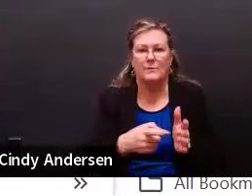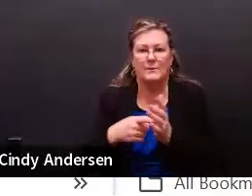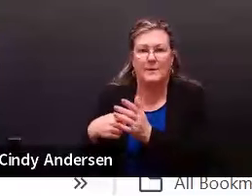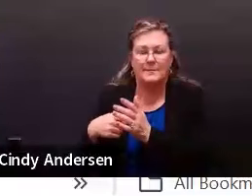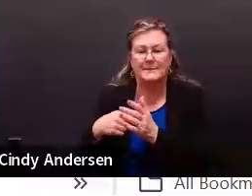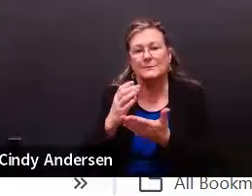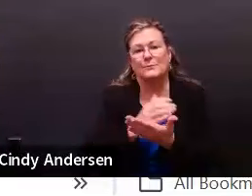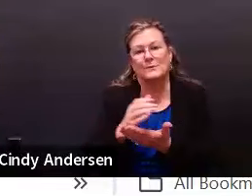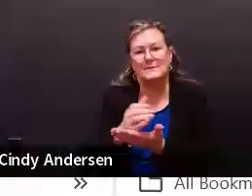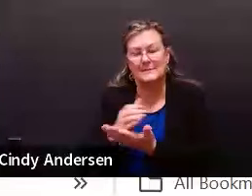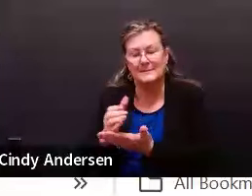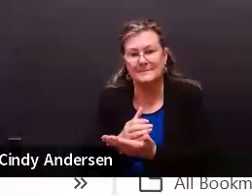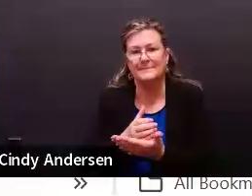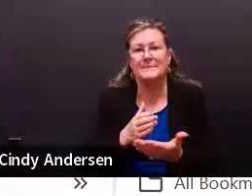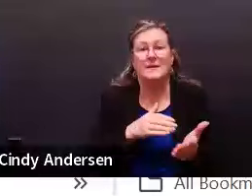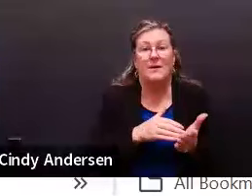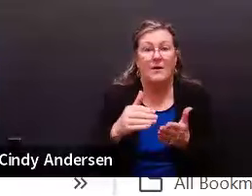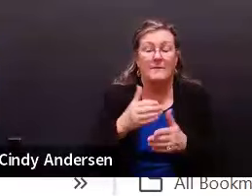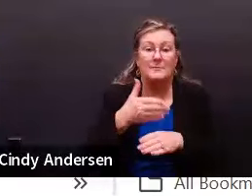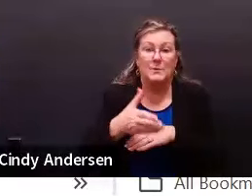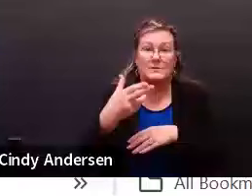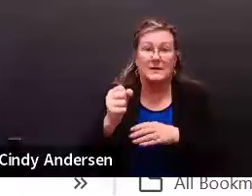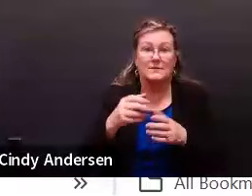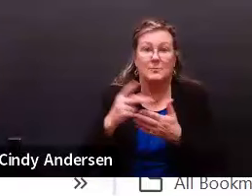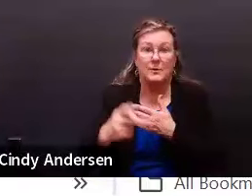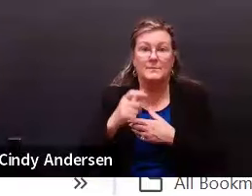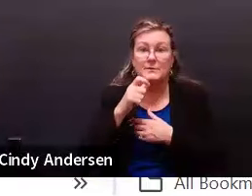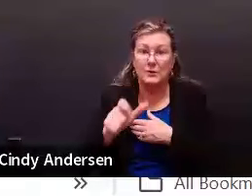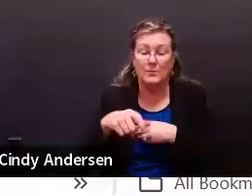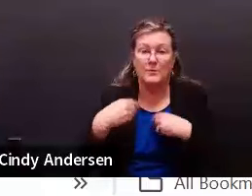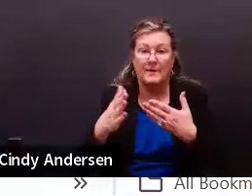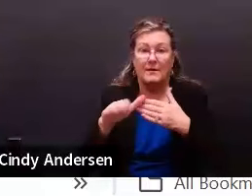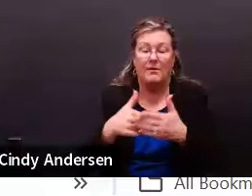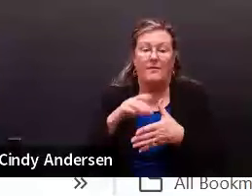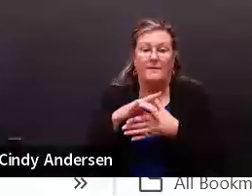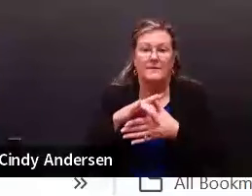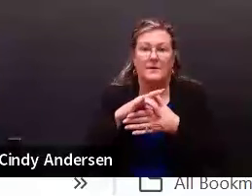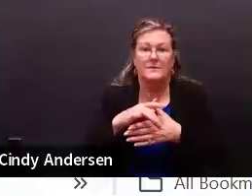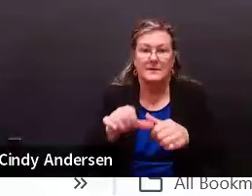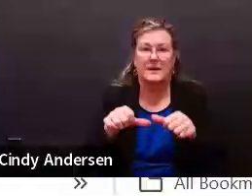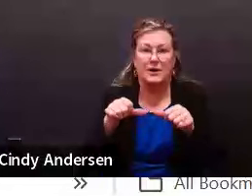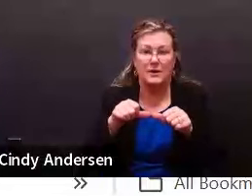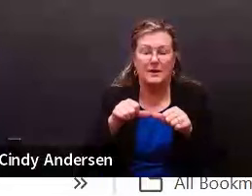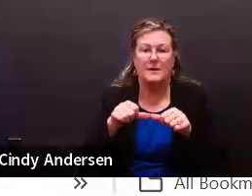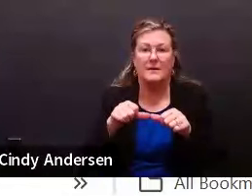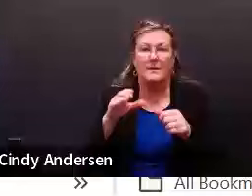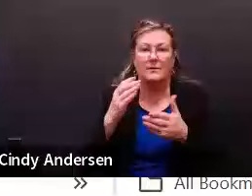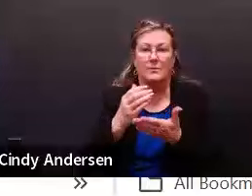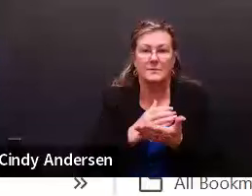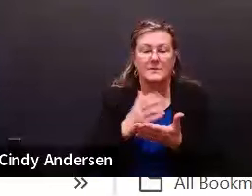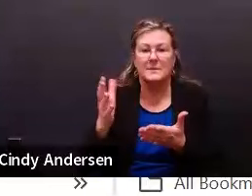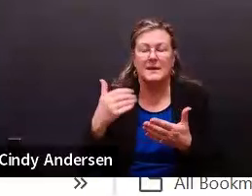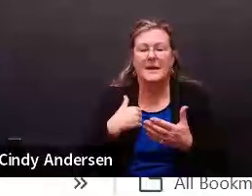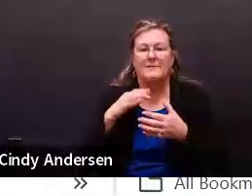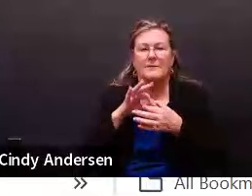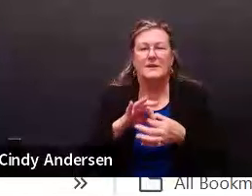those courses. Oftentimes, post-high programs don't necessarily provide all of those content area courses. I mean, you may have relationships